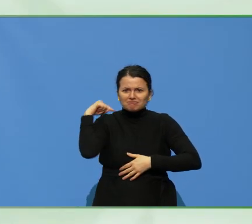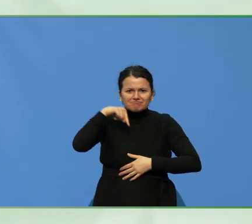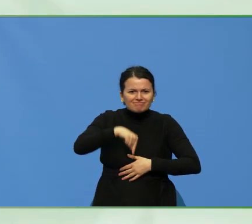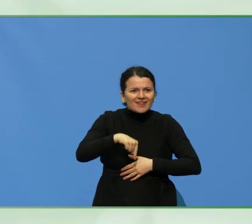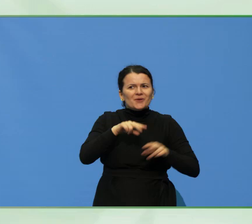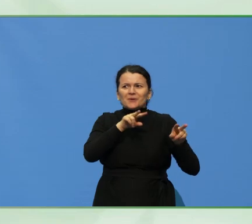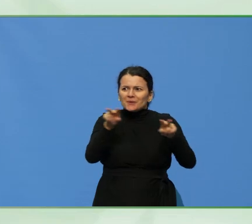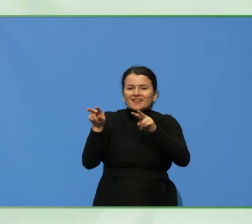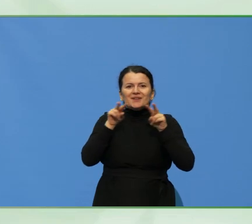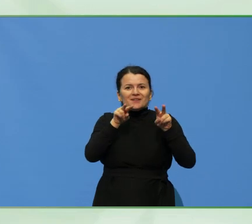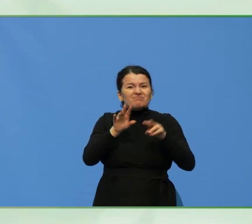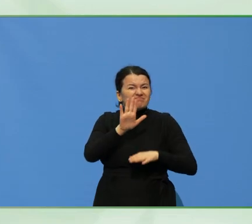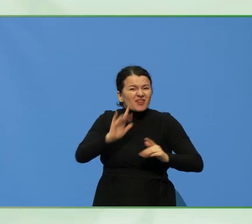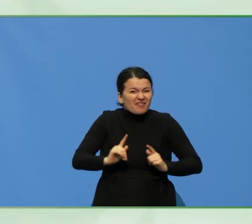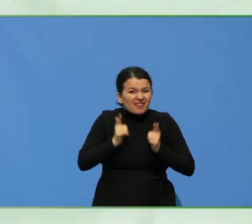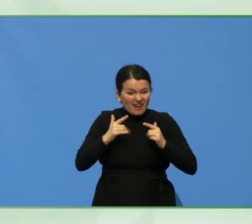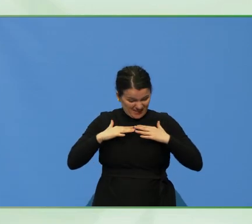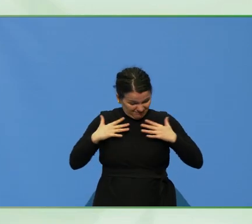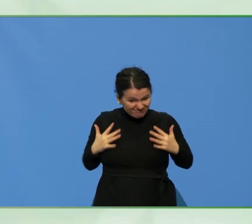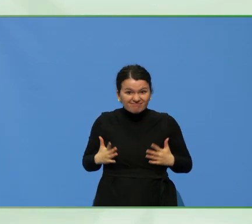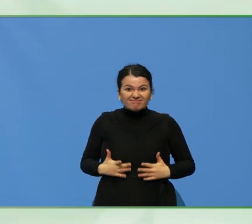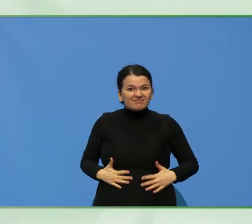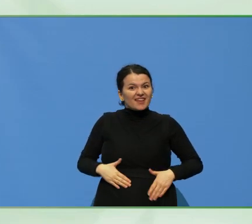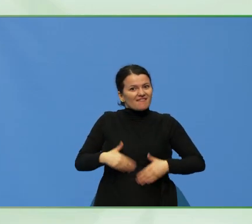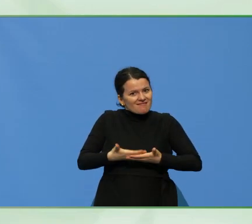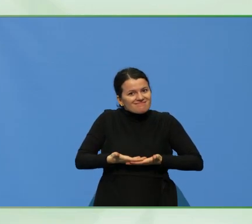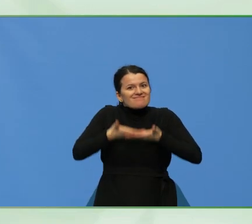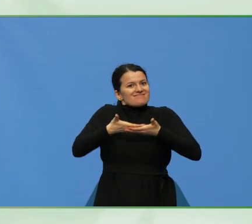through every day of your life to this moment.